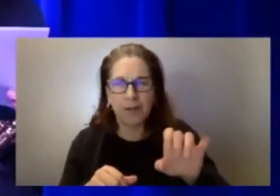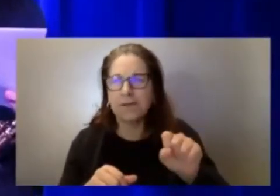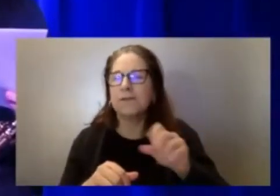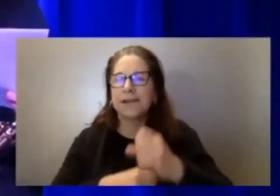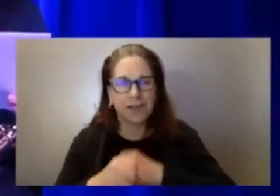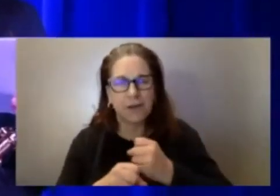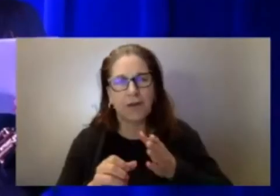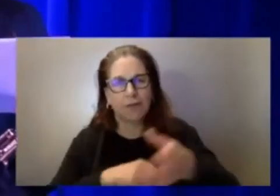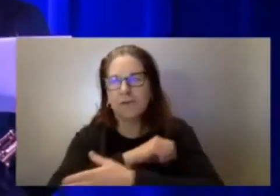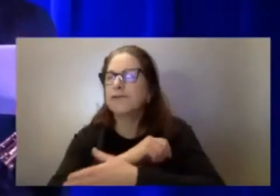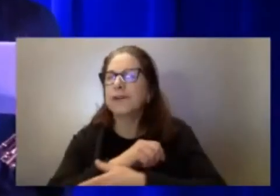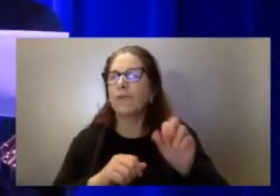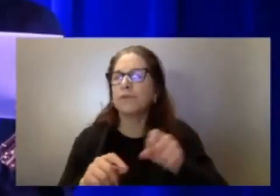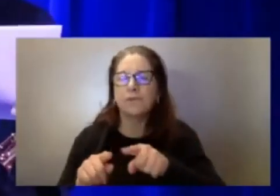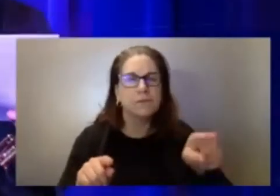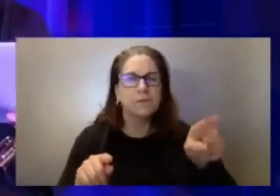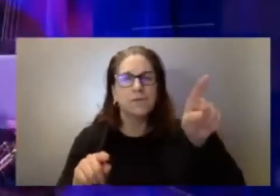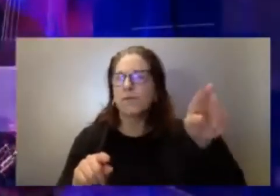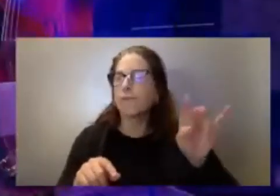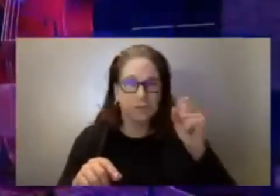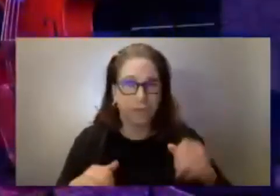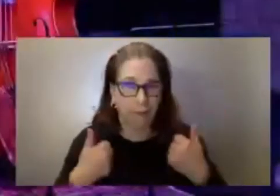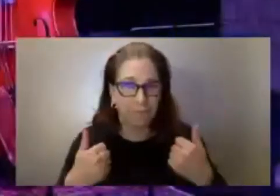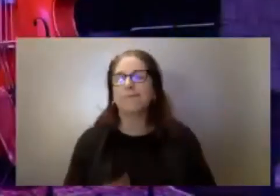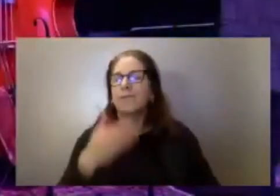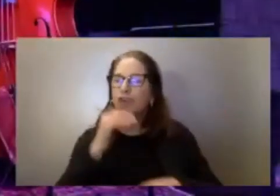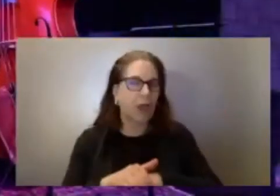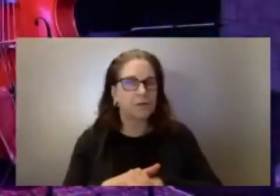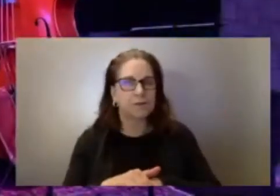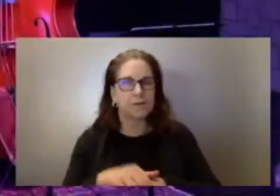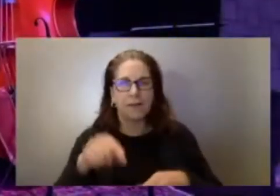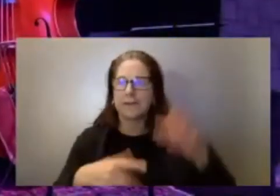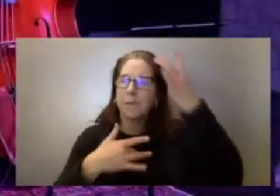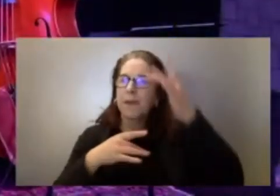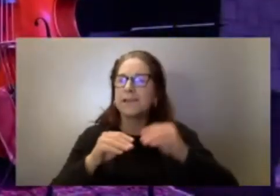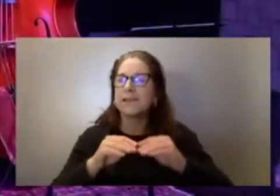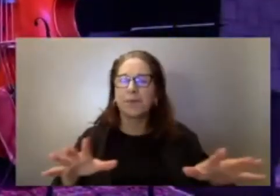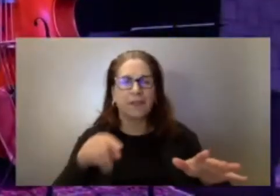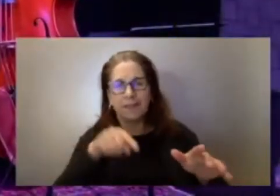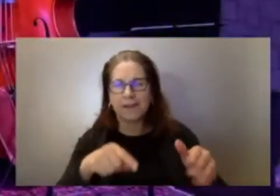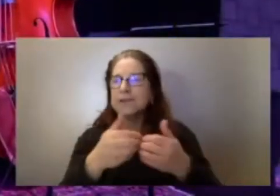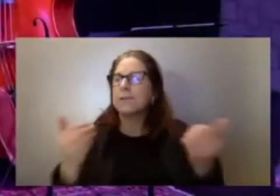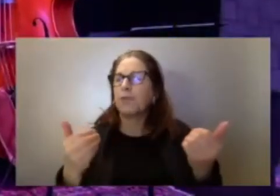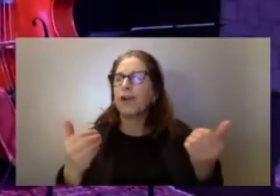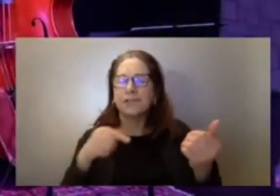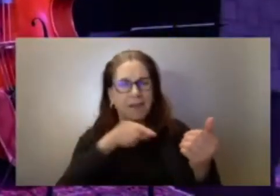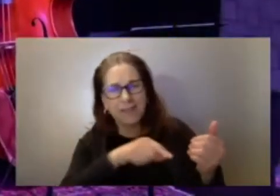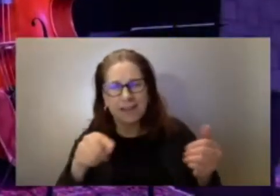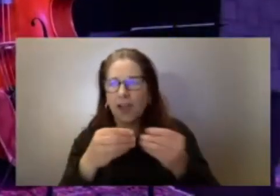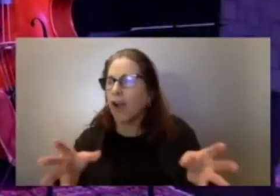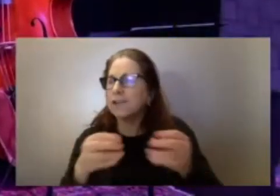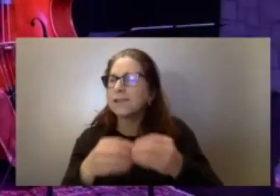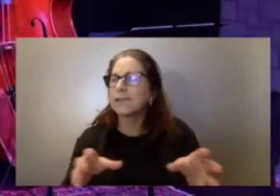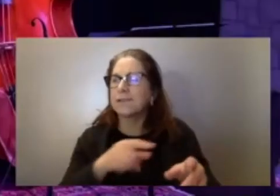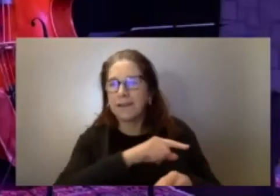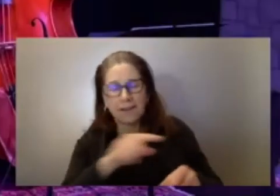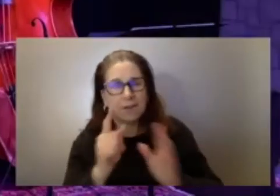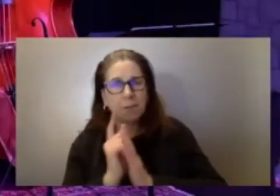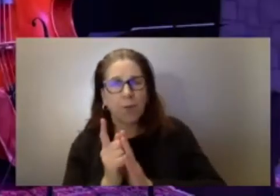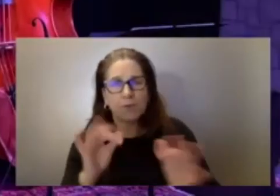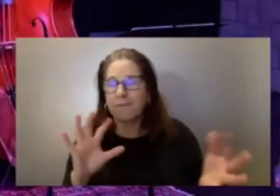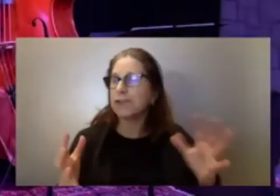country roads and up and down the rivers of life. Good night. This pandemic, this separation, these losses, these moments